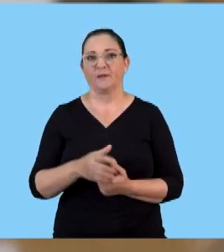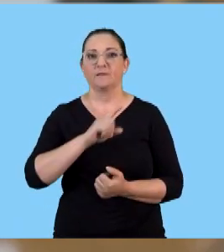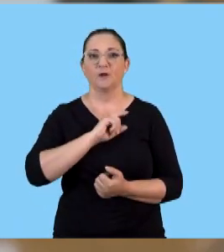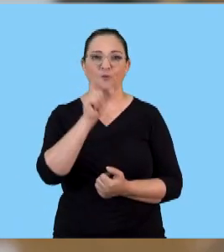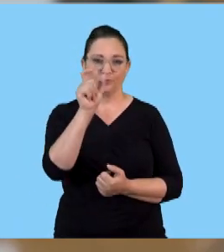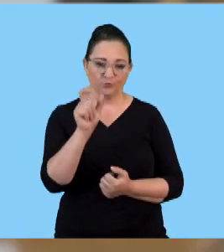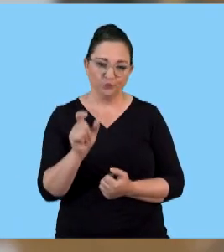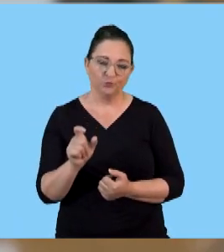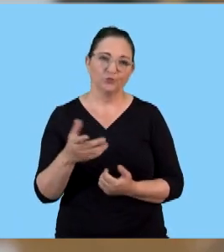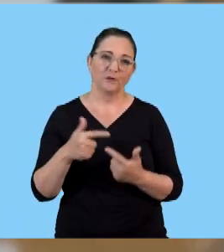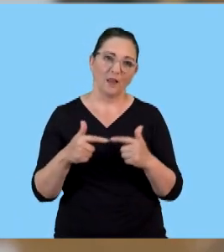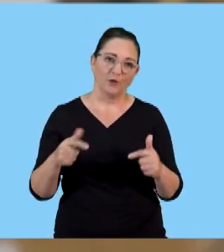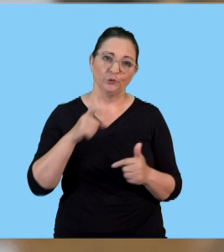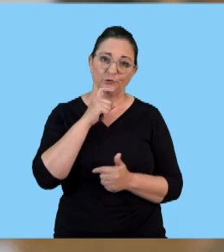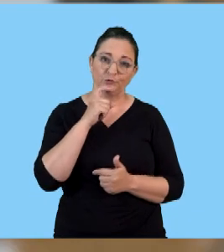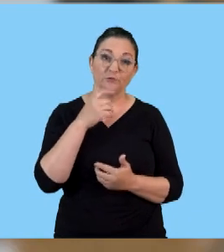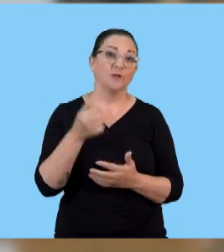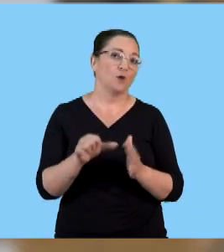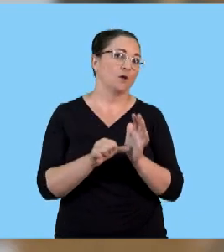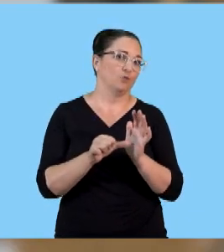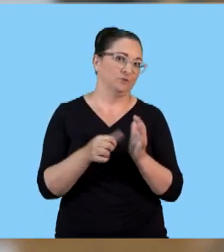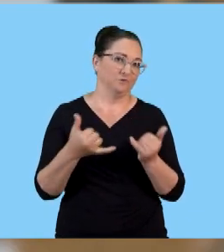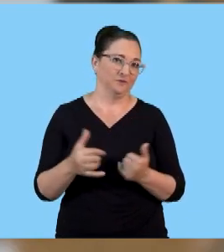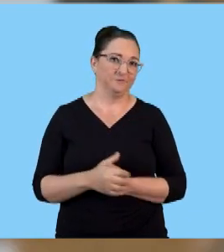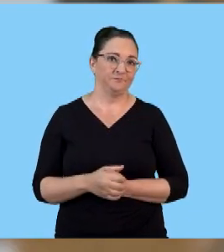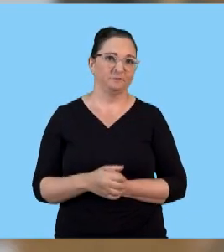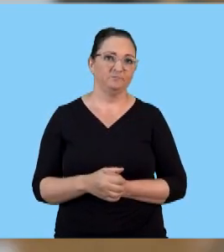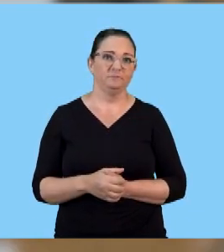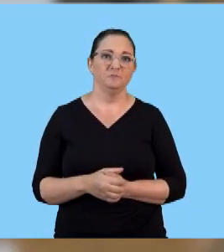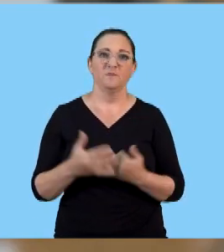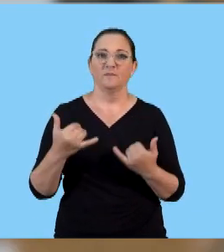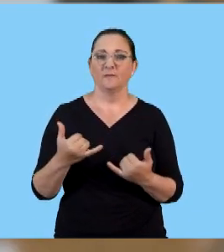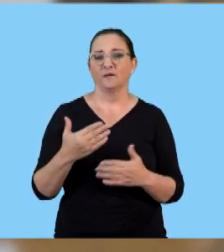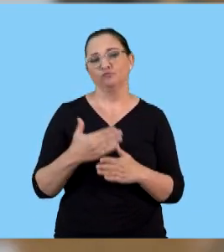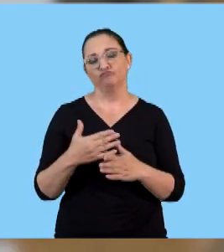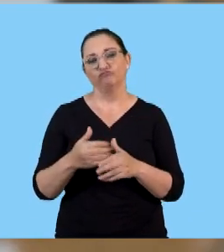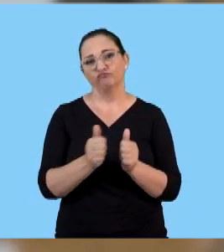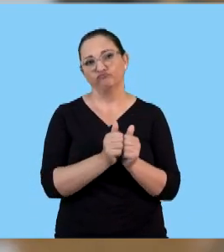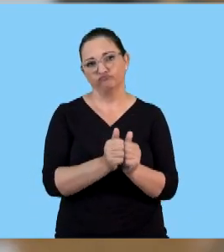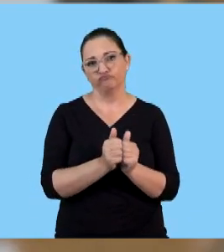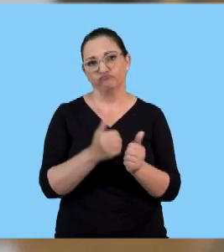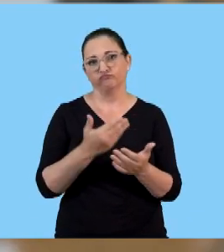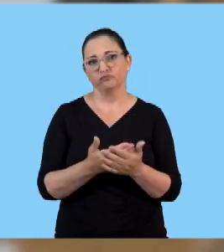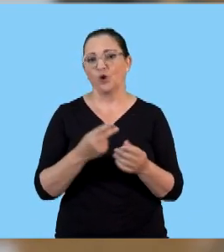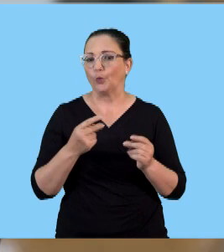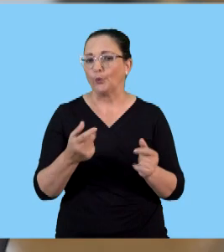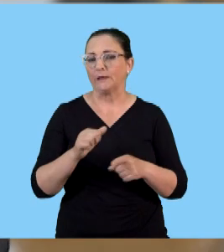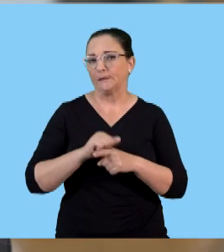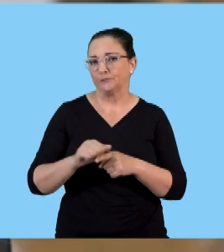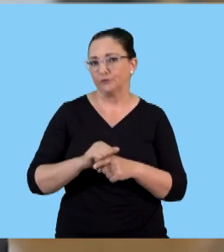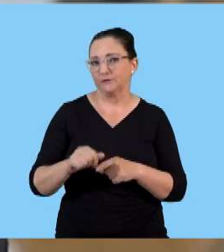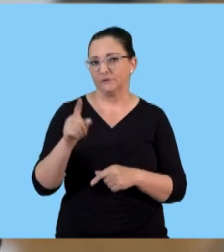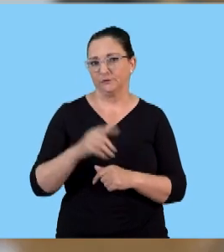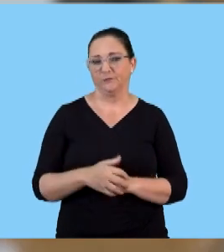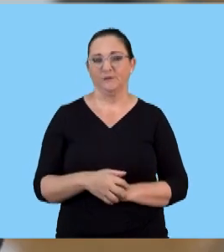the terminology, the language that's going to be important in our lesson today. Now let's work together by doing a quick